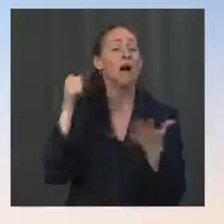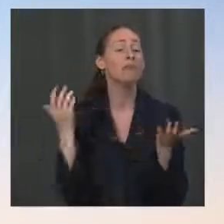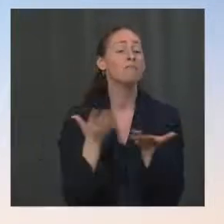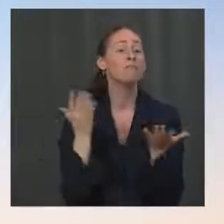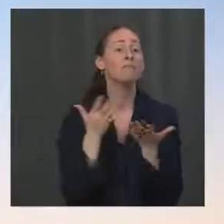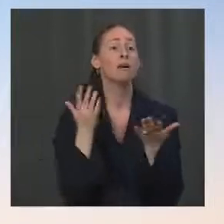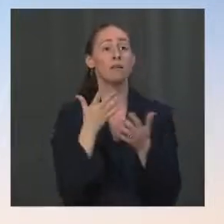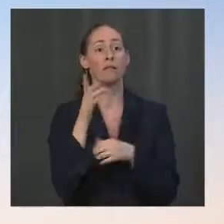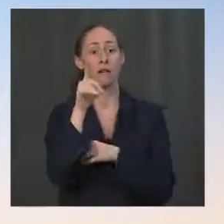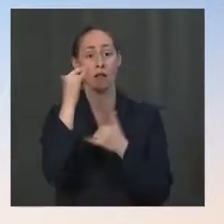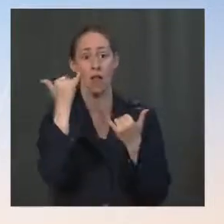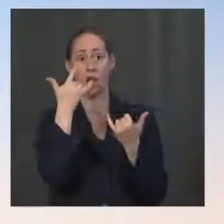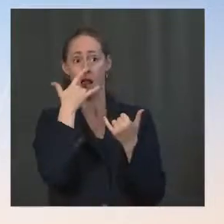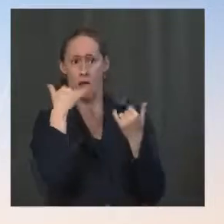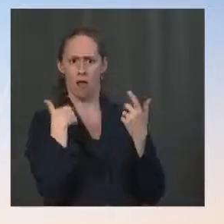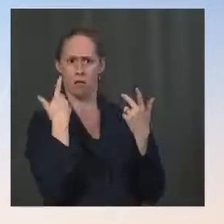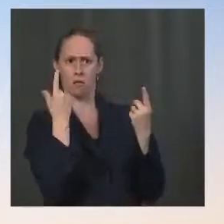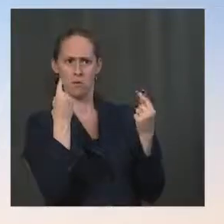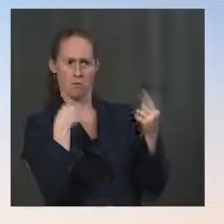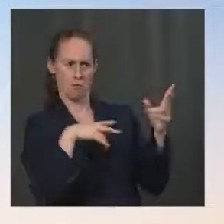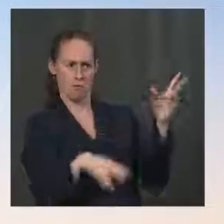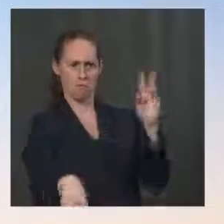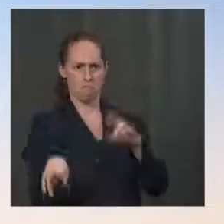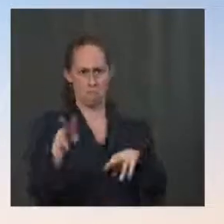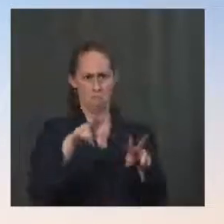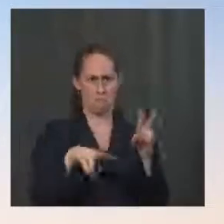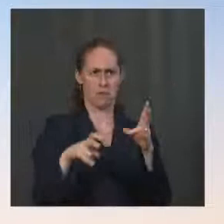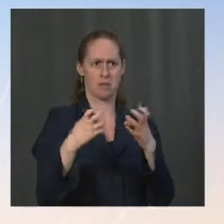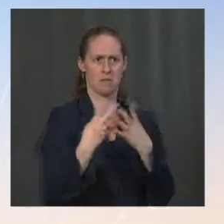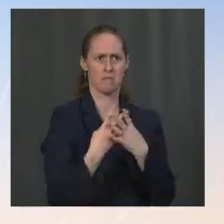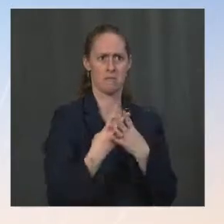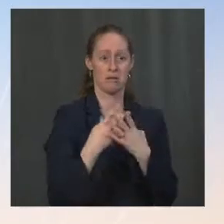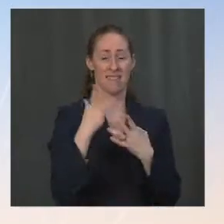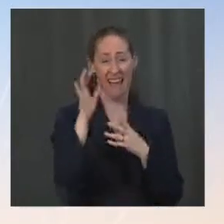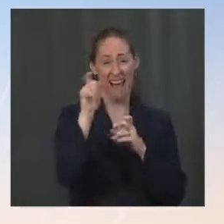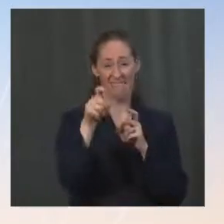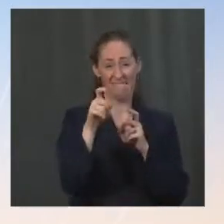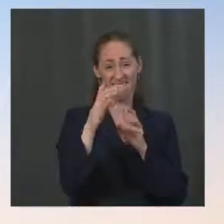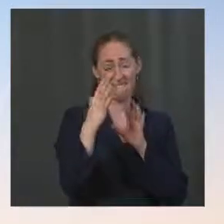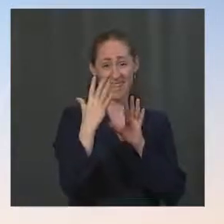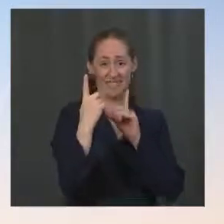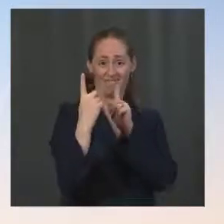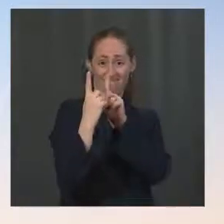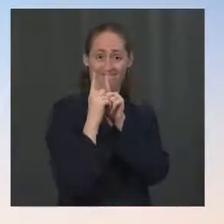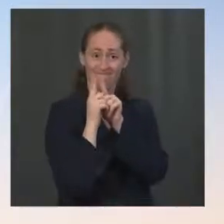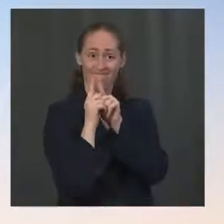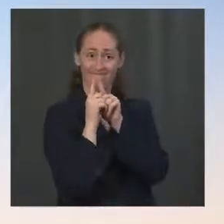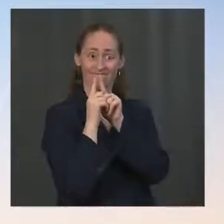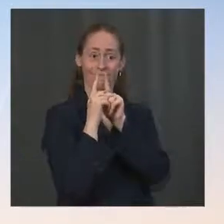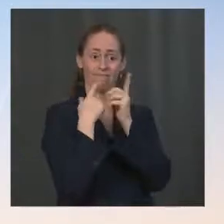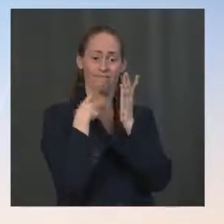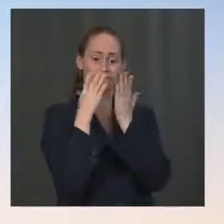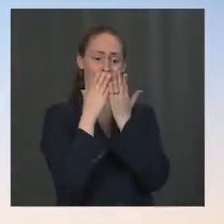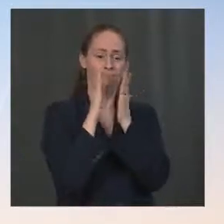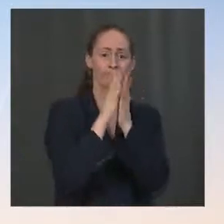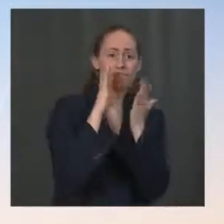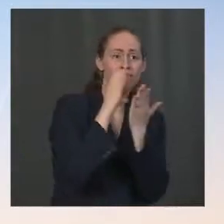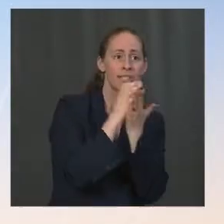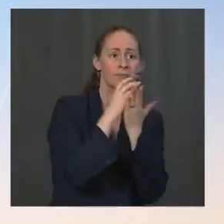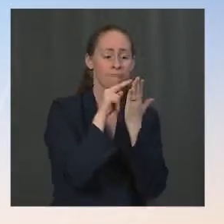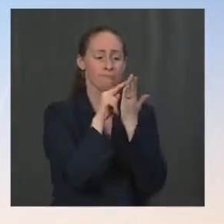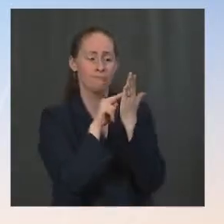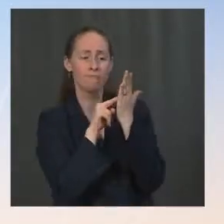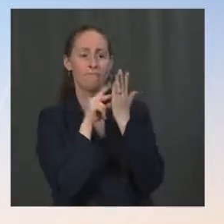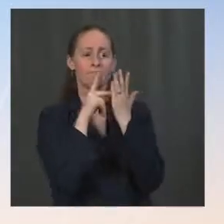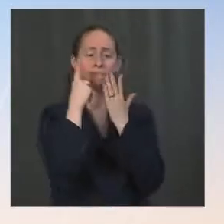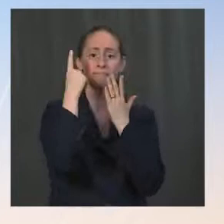screenings necessary, people have to get quite close. The members of the military have to get quite close to individuals they're screening. They've screened, as we know, tens of